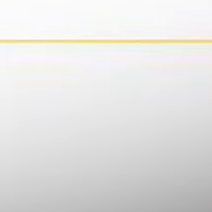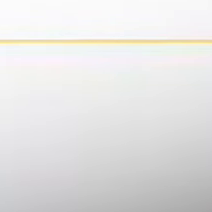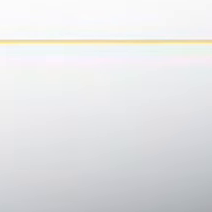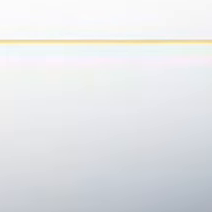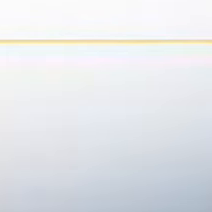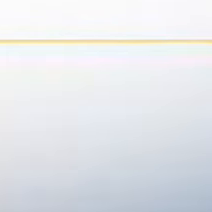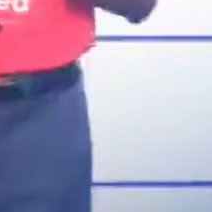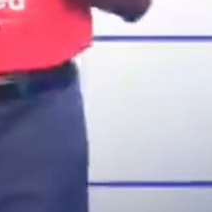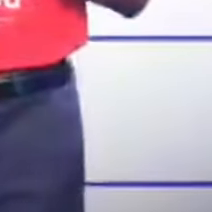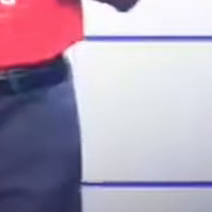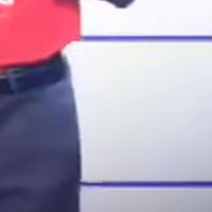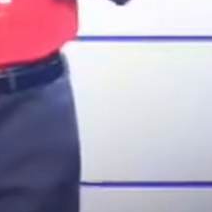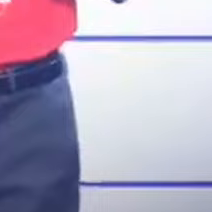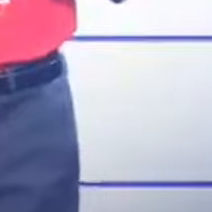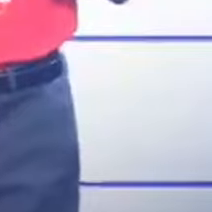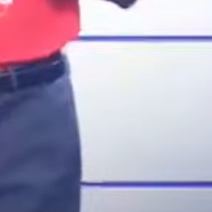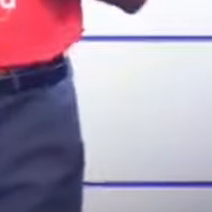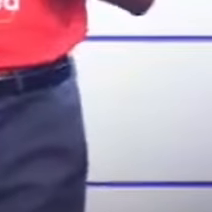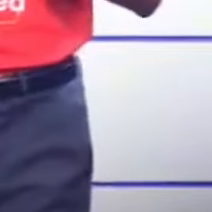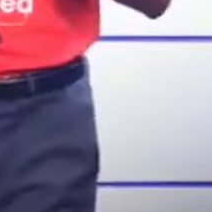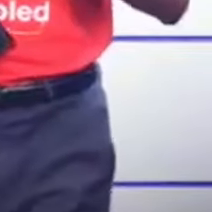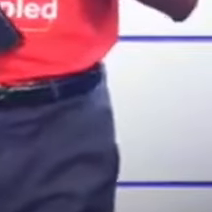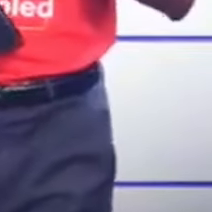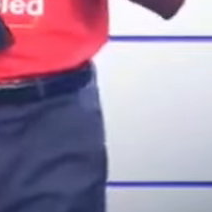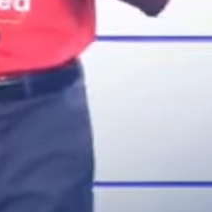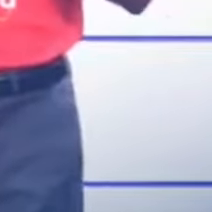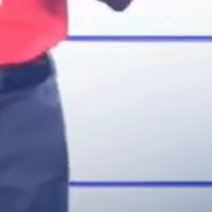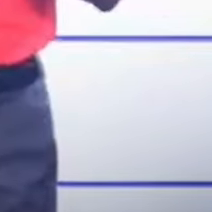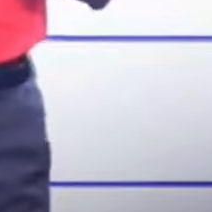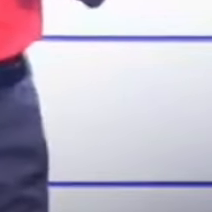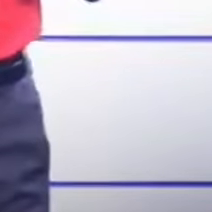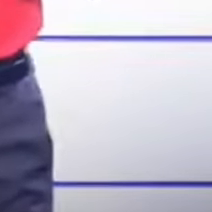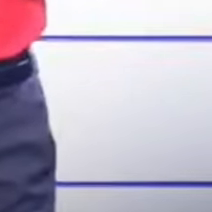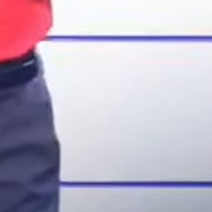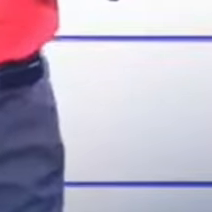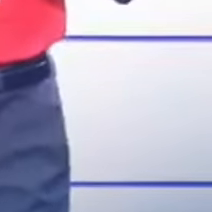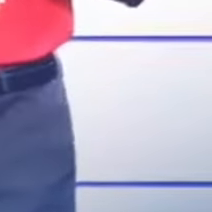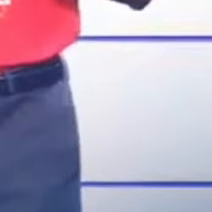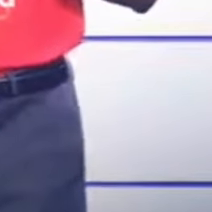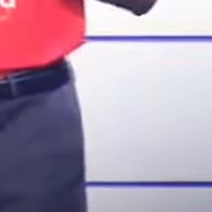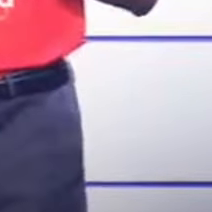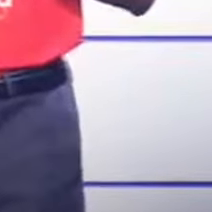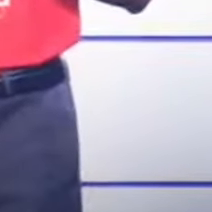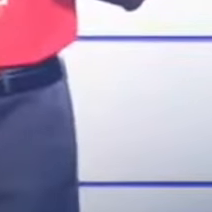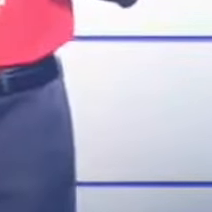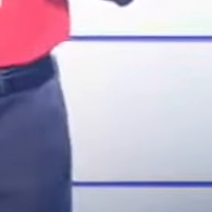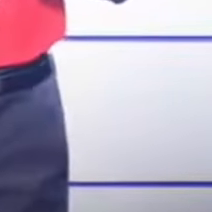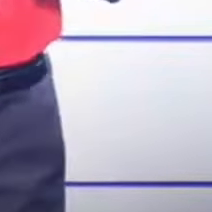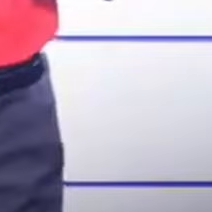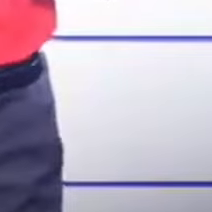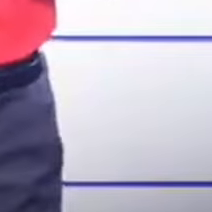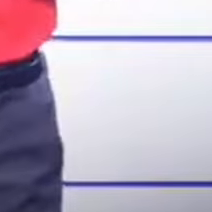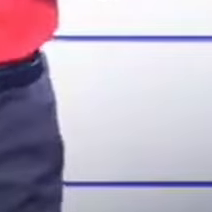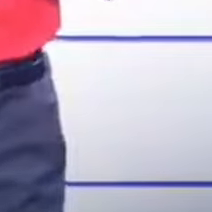insensitive. They are unsympathetic. You go and tell him that this has happened to this man. Say, hey, if